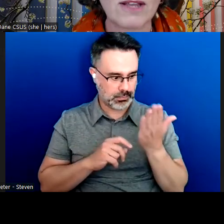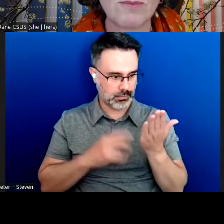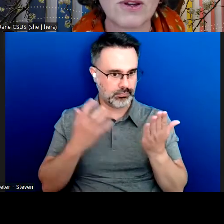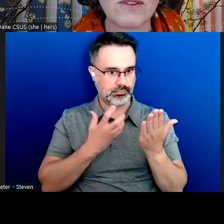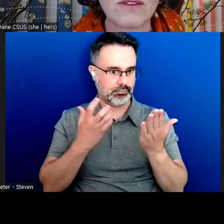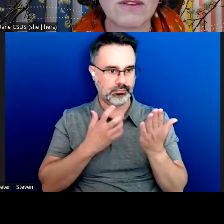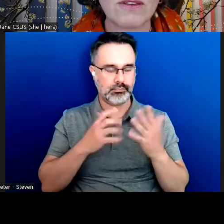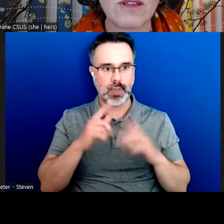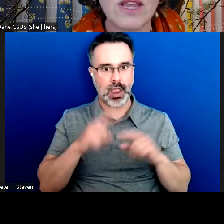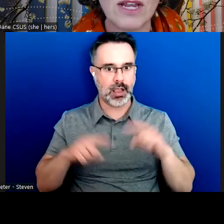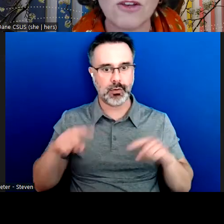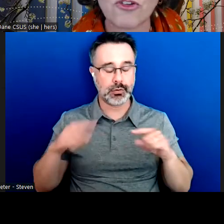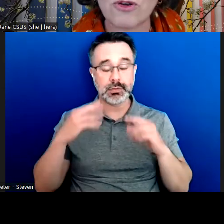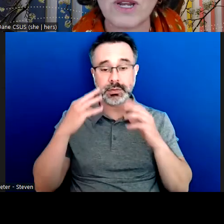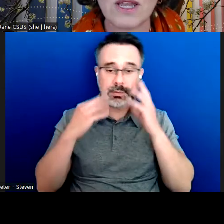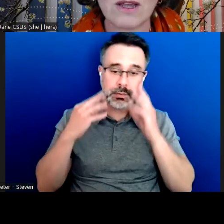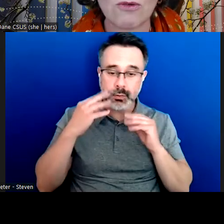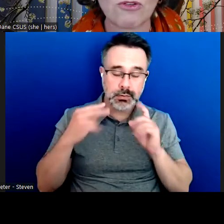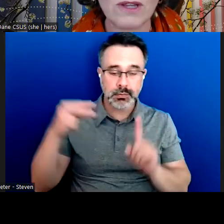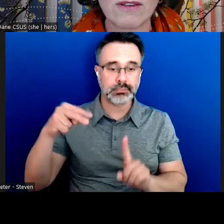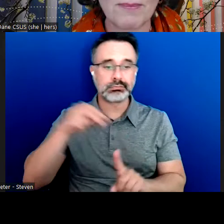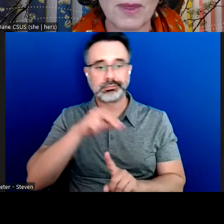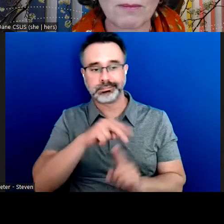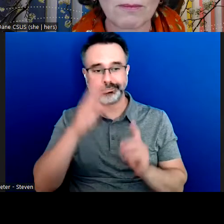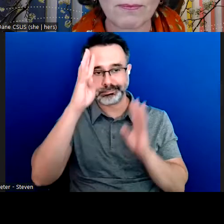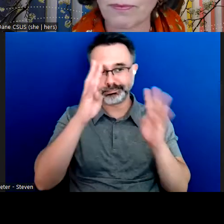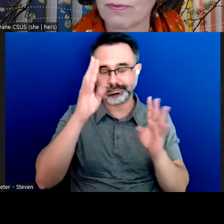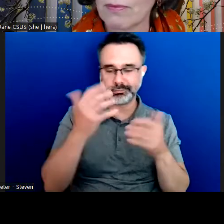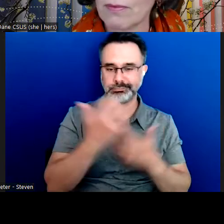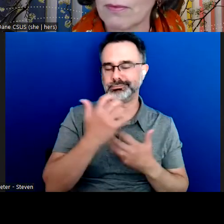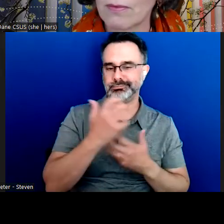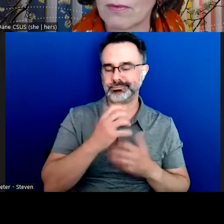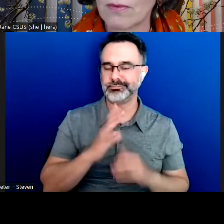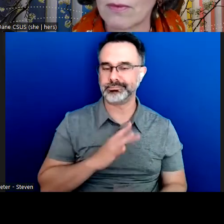viewpoints, experiences, and ingenuity was really something.